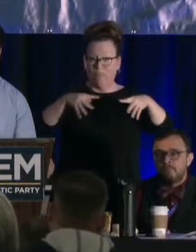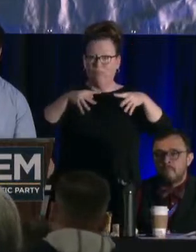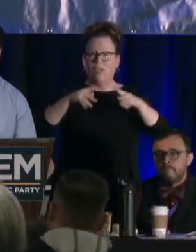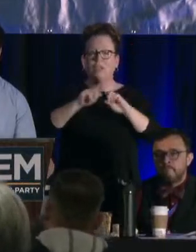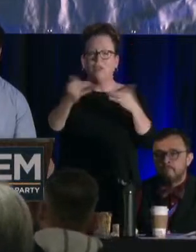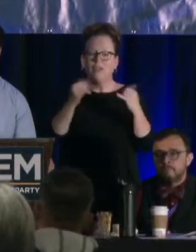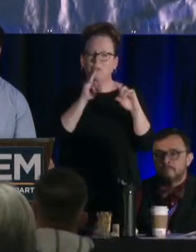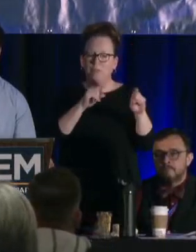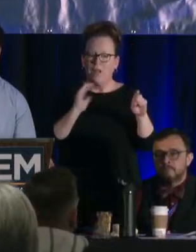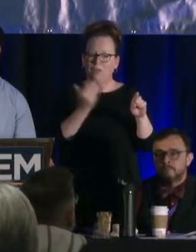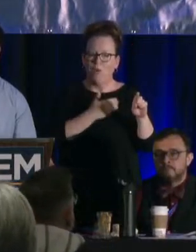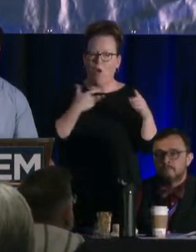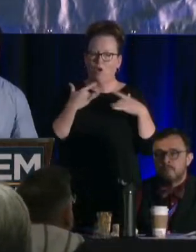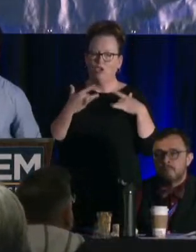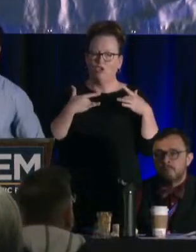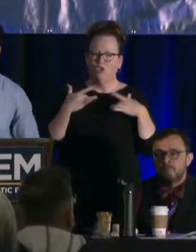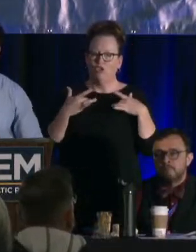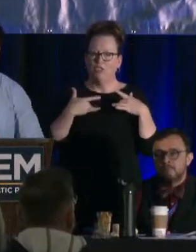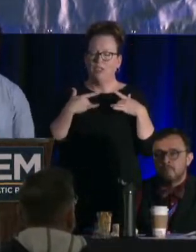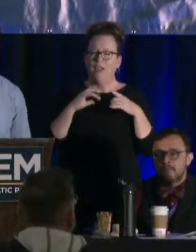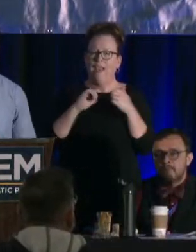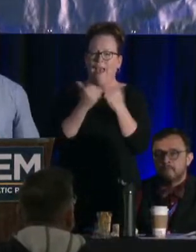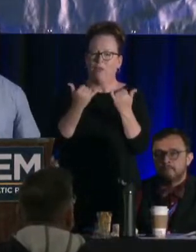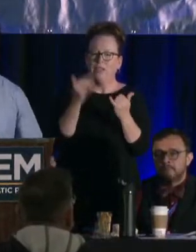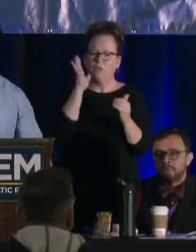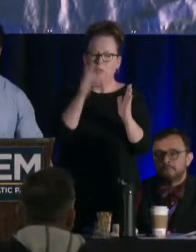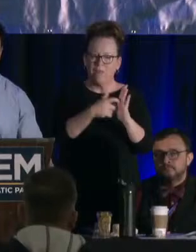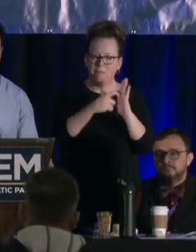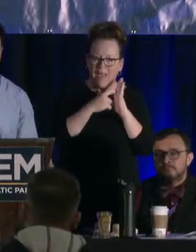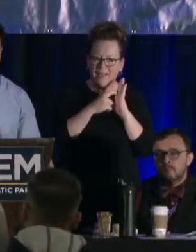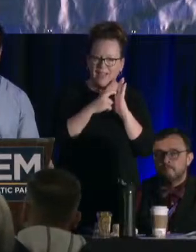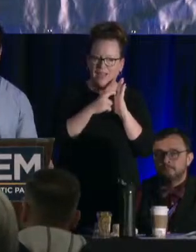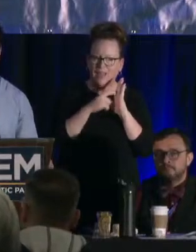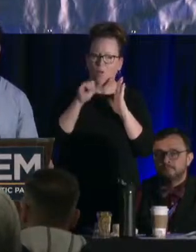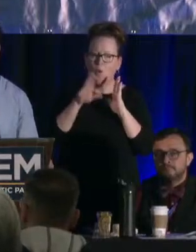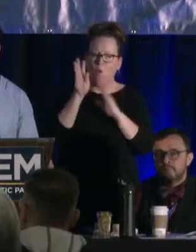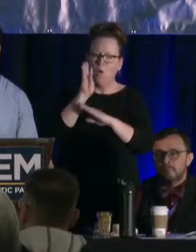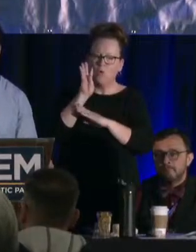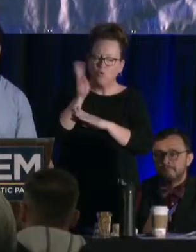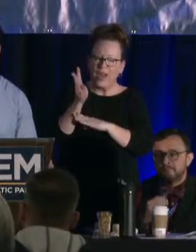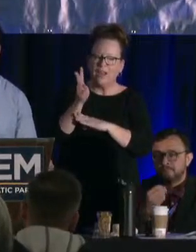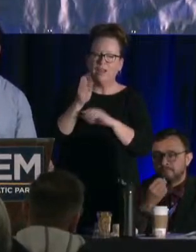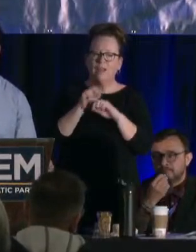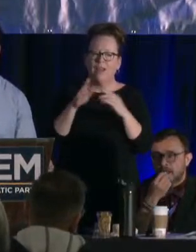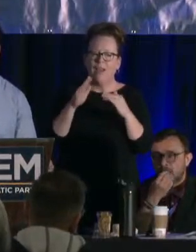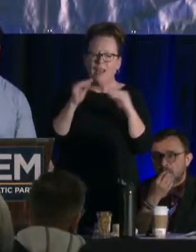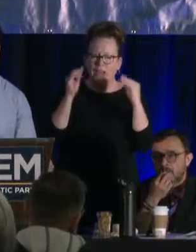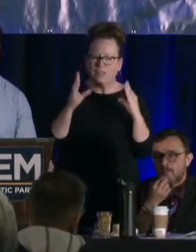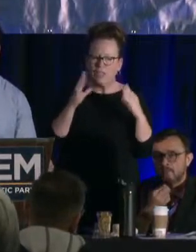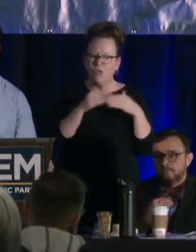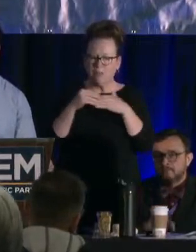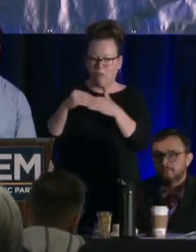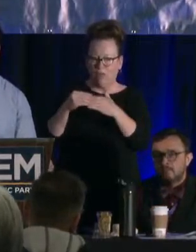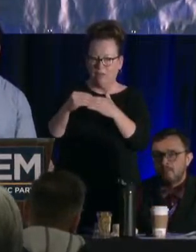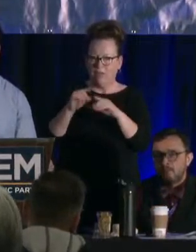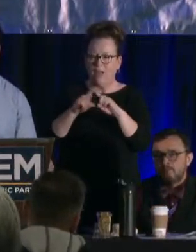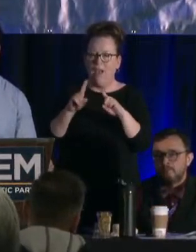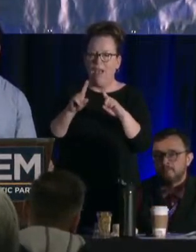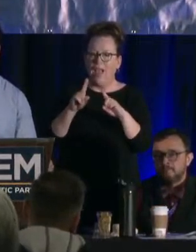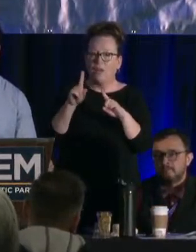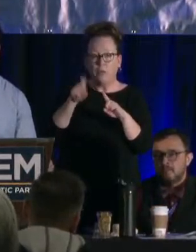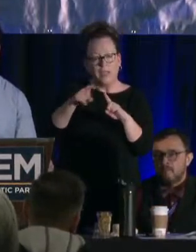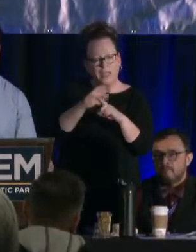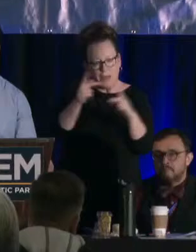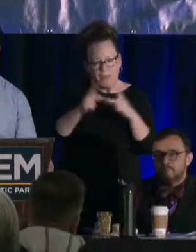about how these things will be mandated and created, those will be teacher directed, and we need a place to start.